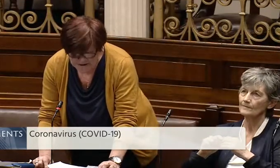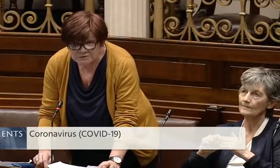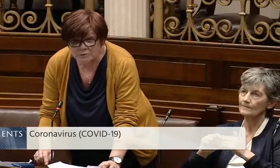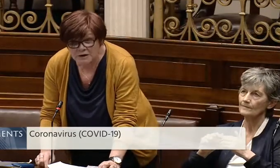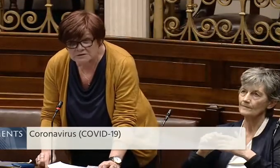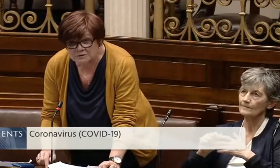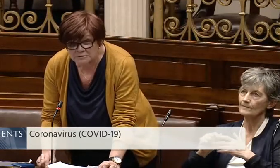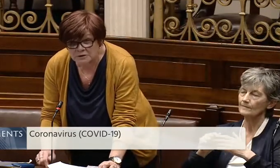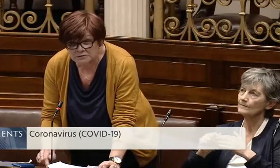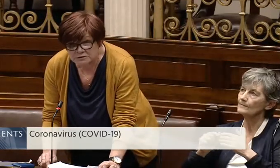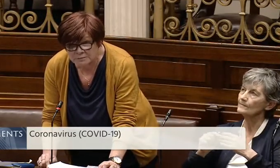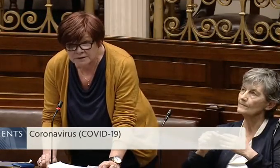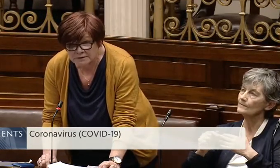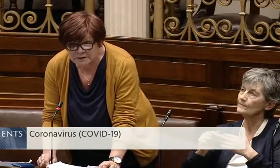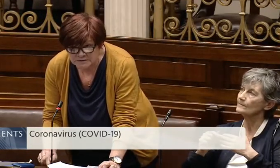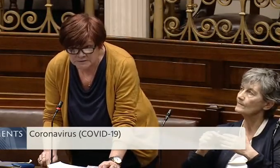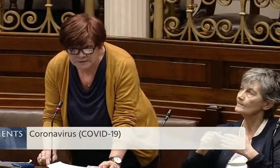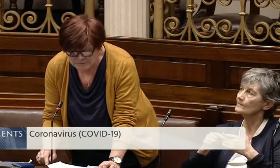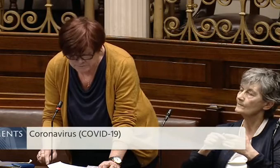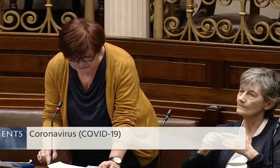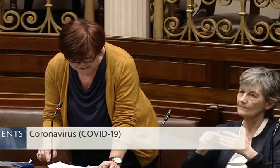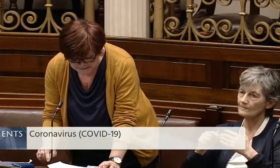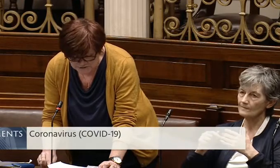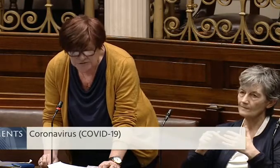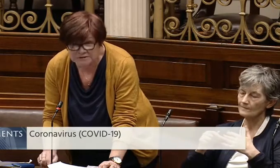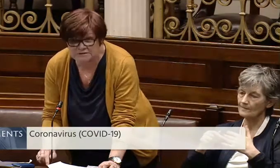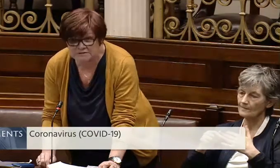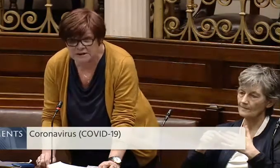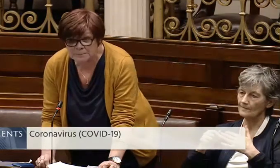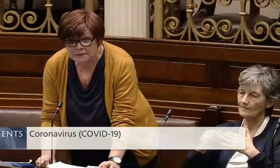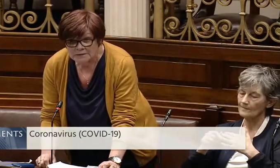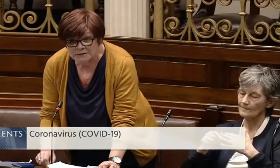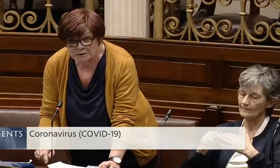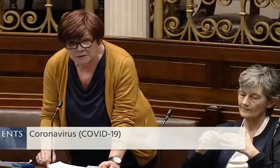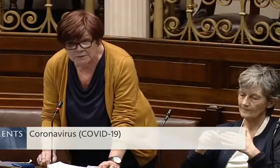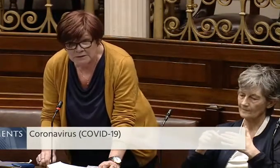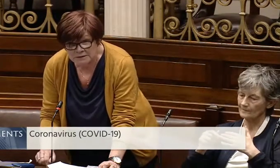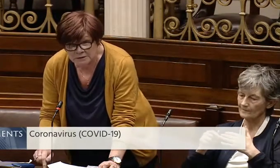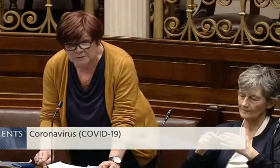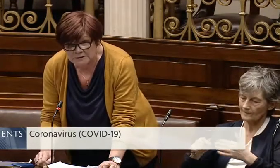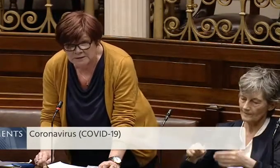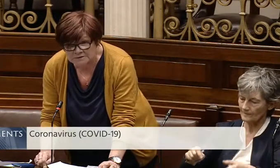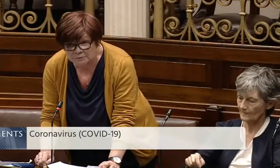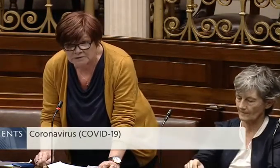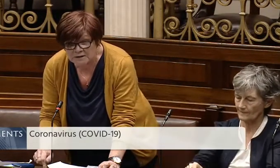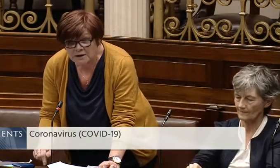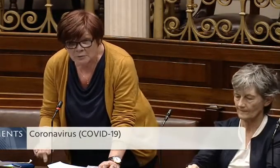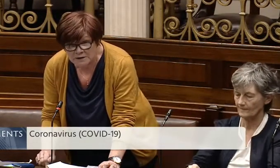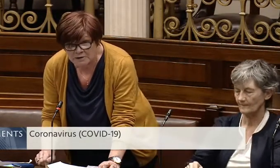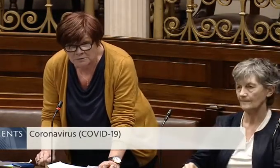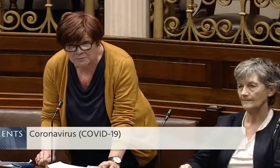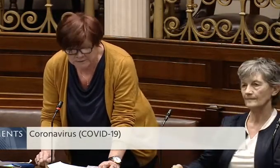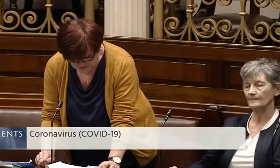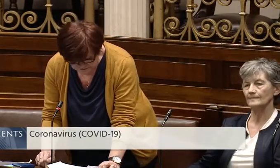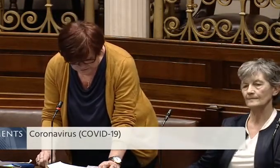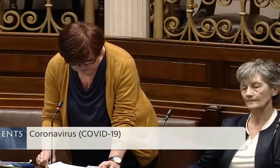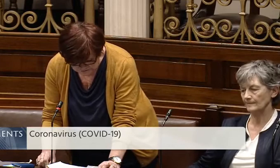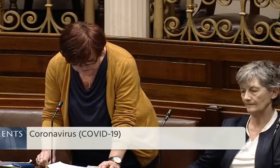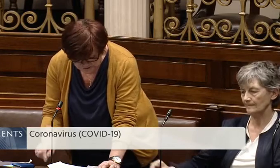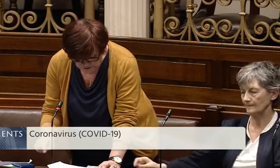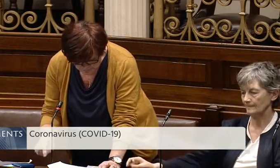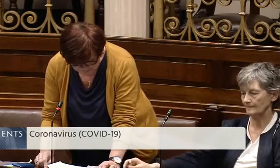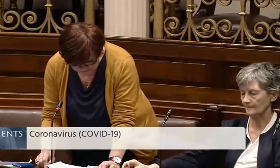benefits. So what is the government going to do about it? I heard the Taoiseach saying today that they will be coming out next Monday. When are you going to meet the Congress